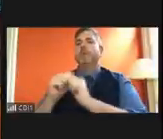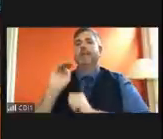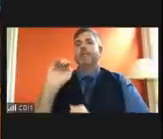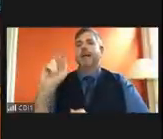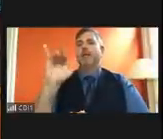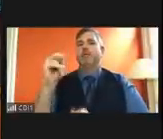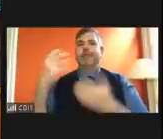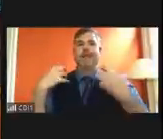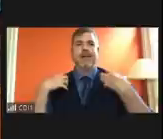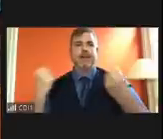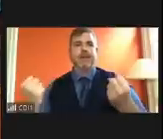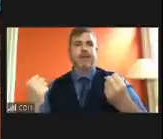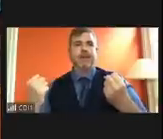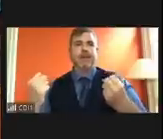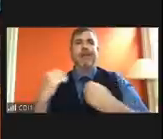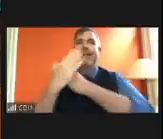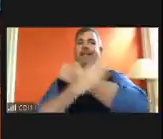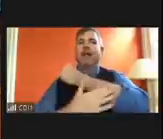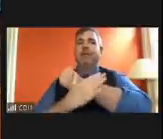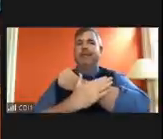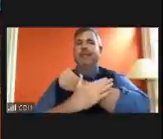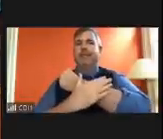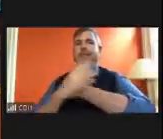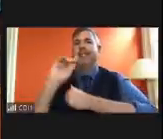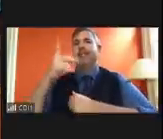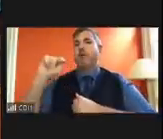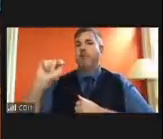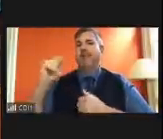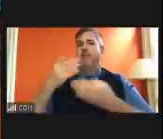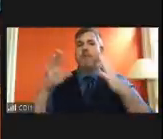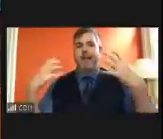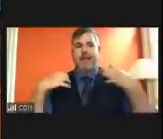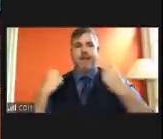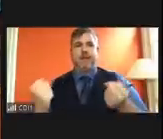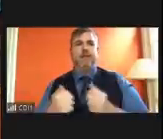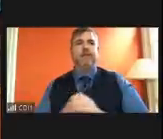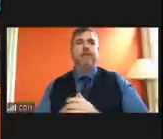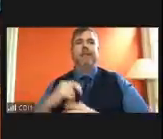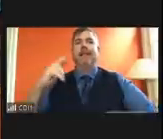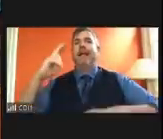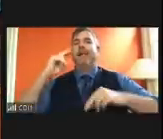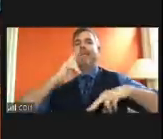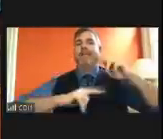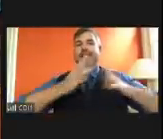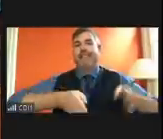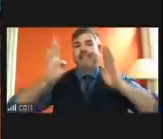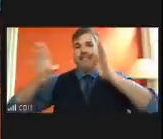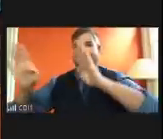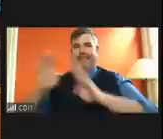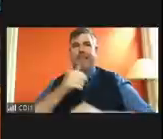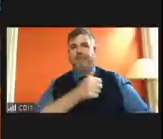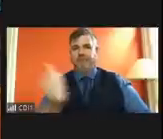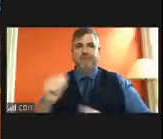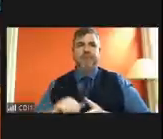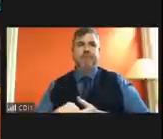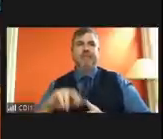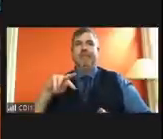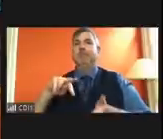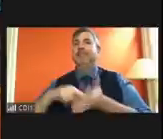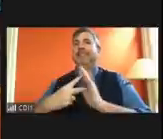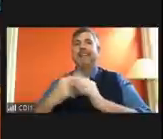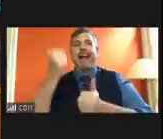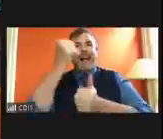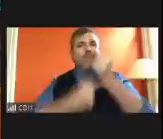care facilities themselves. It was an all hands on deck situation, and we created something that we now call the